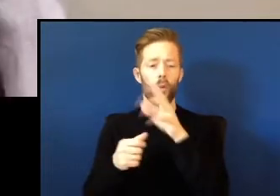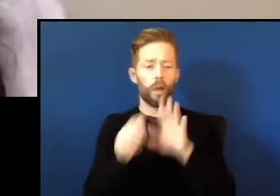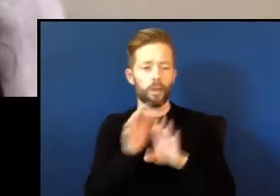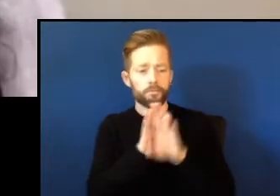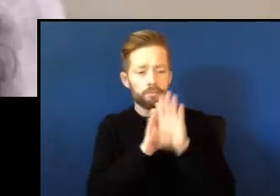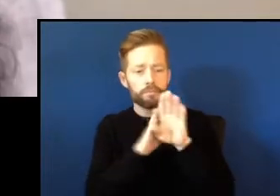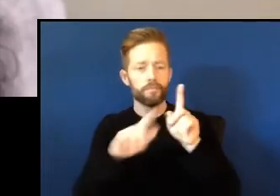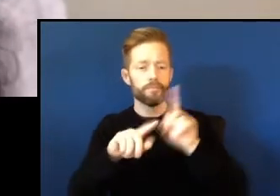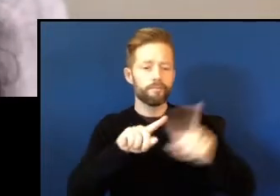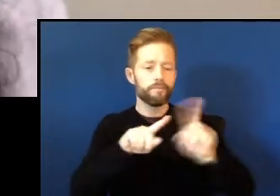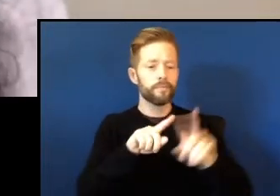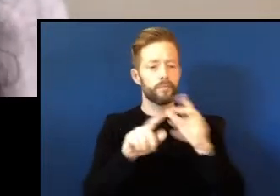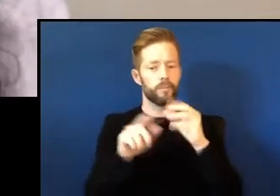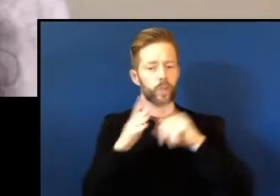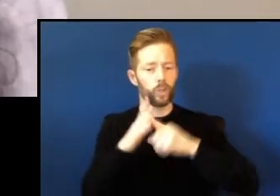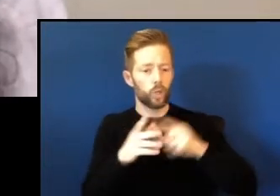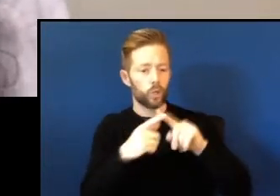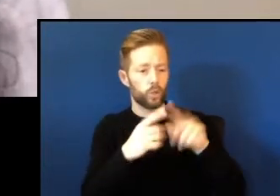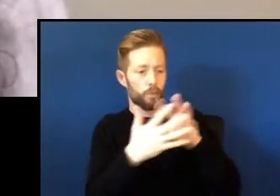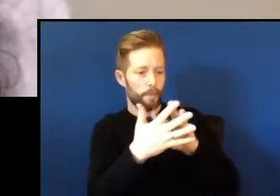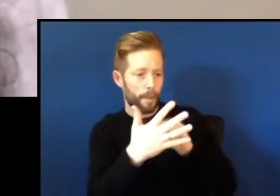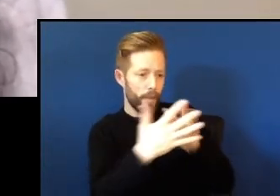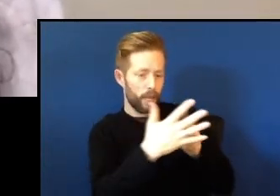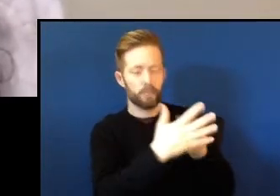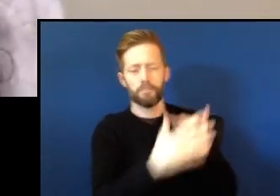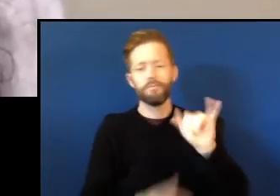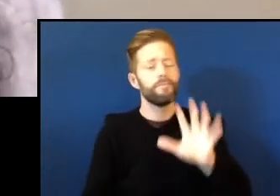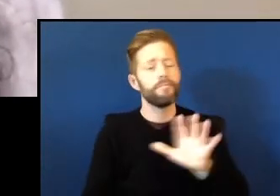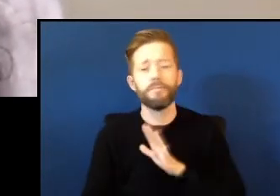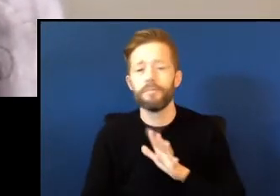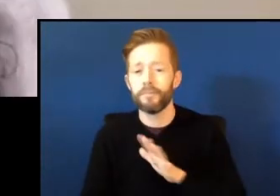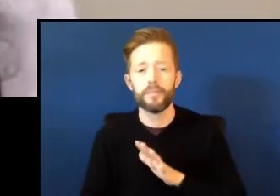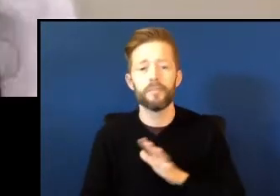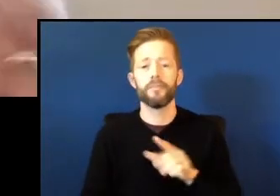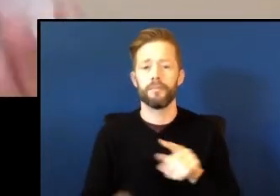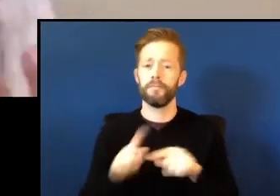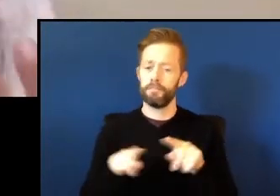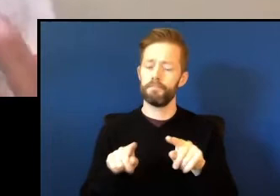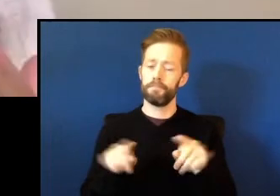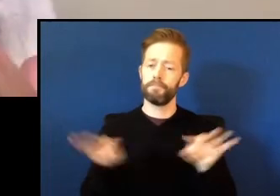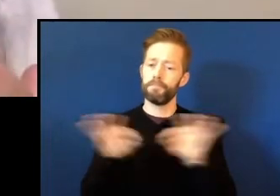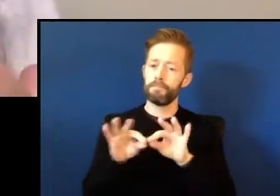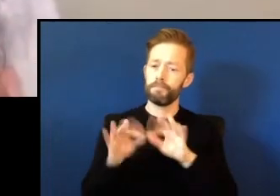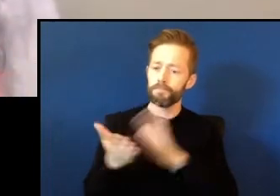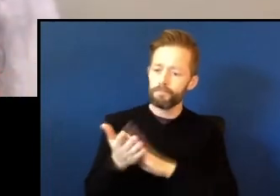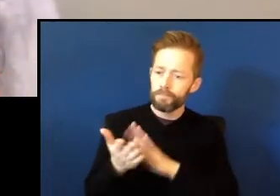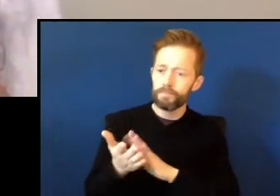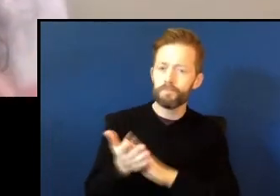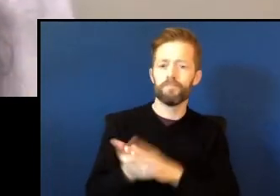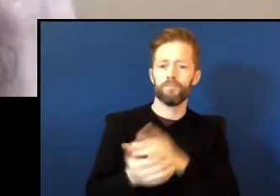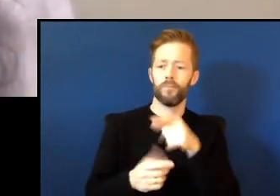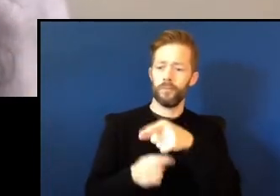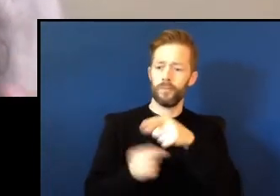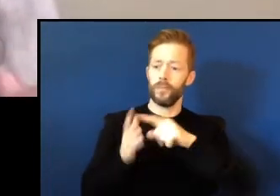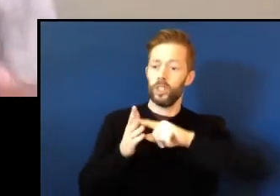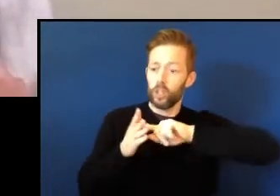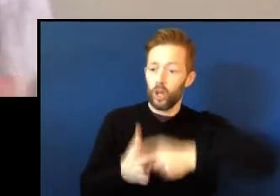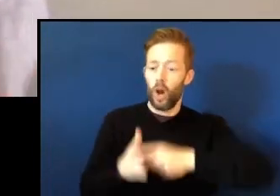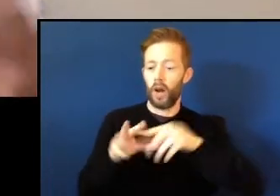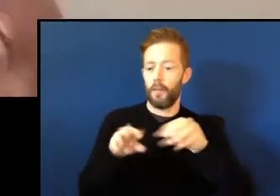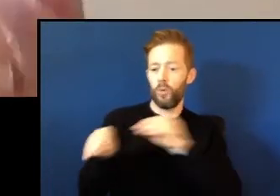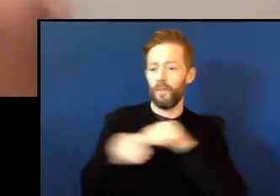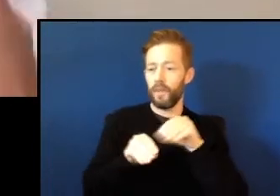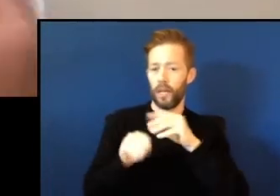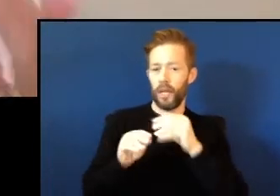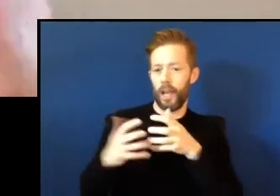Children will develop at different rates, and that's totally fine. It's more praising them for initiating movement